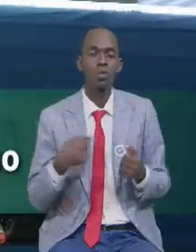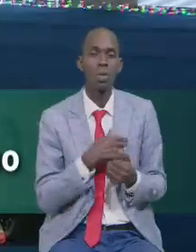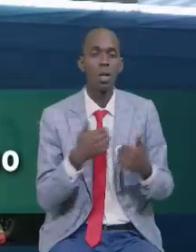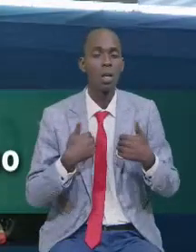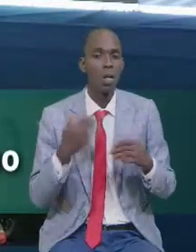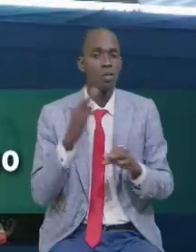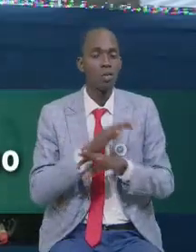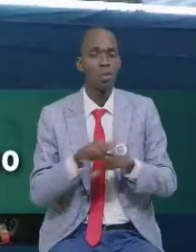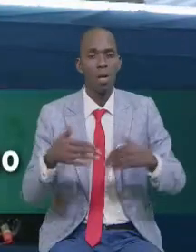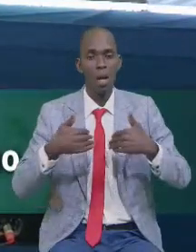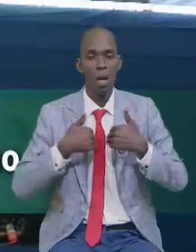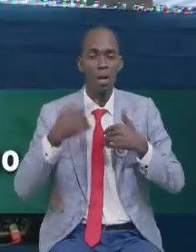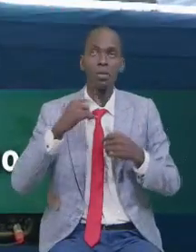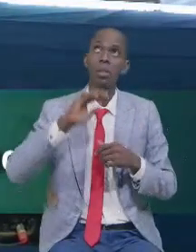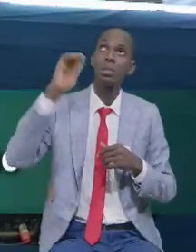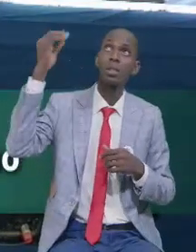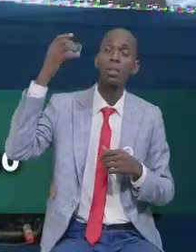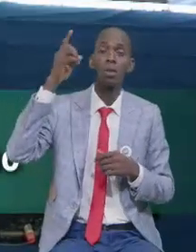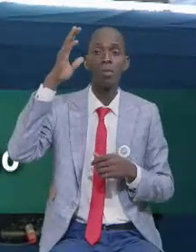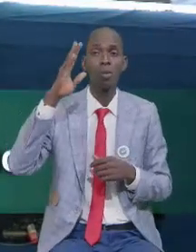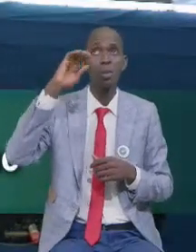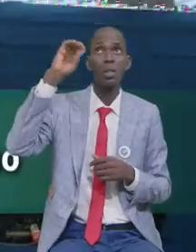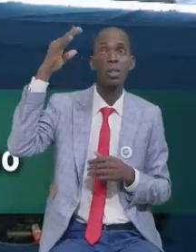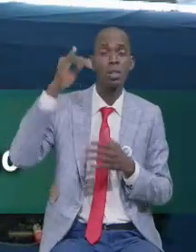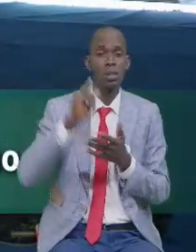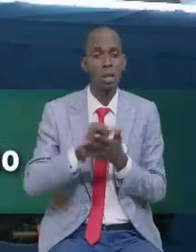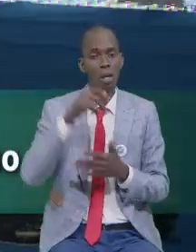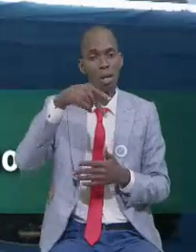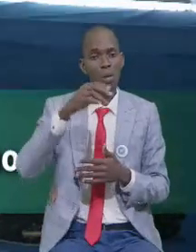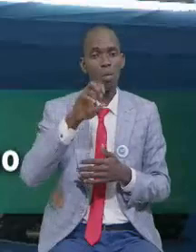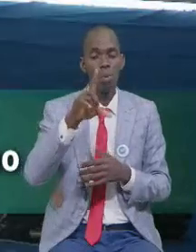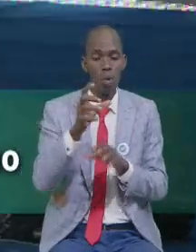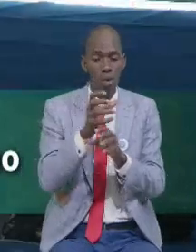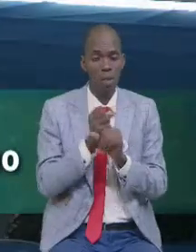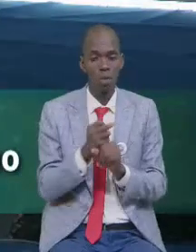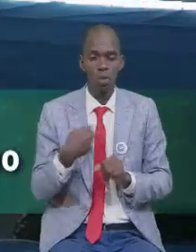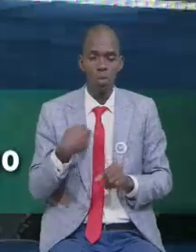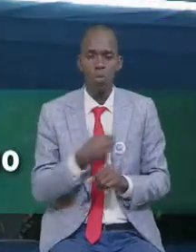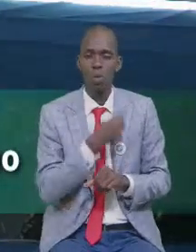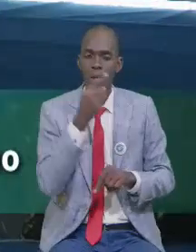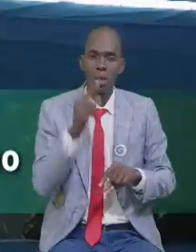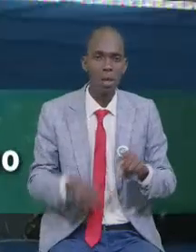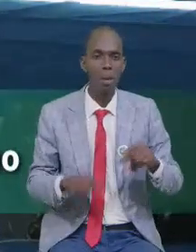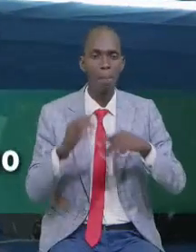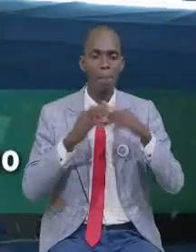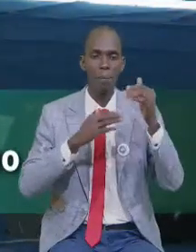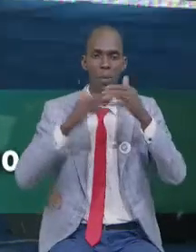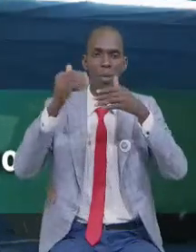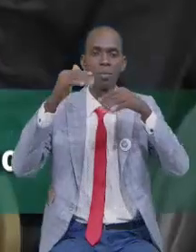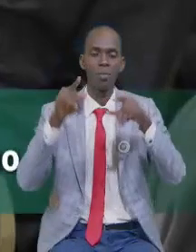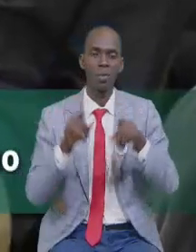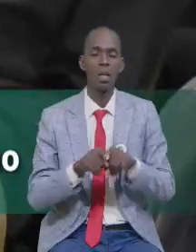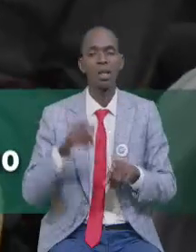of God, the grace that Paul the Apostle possessed, we cannot build like he